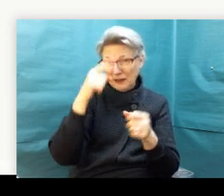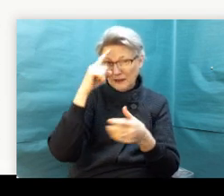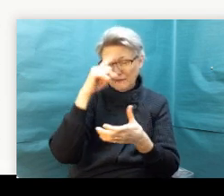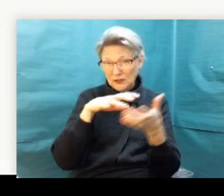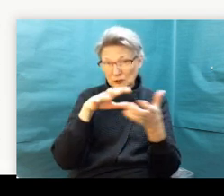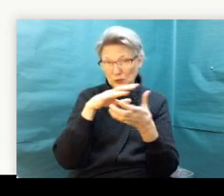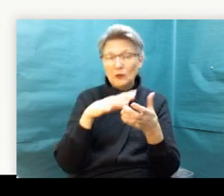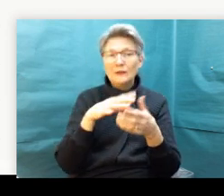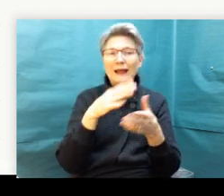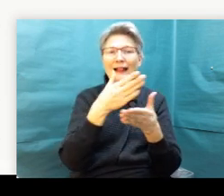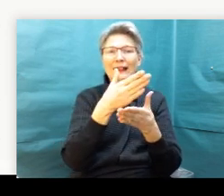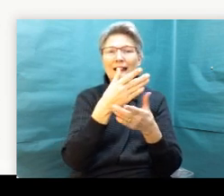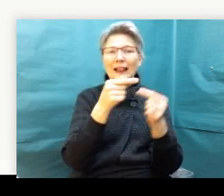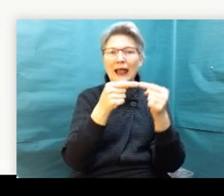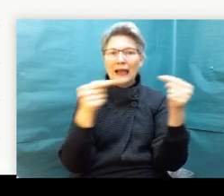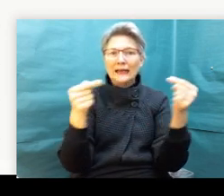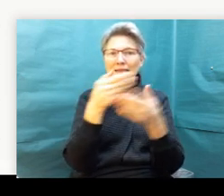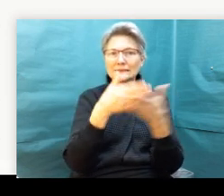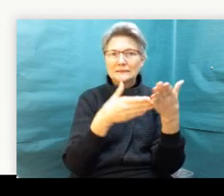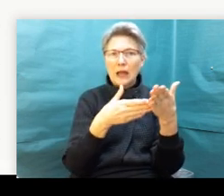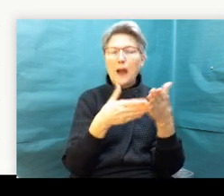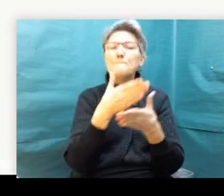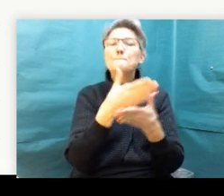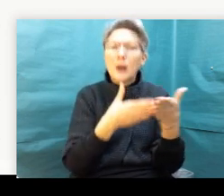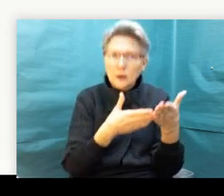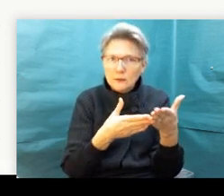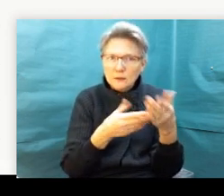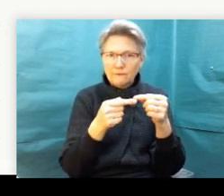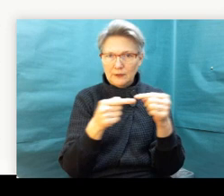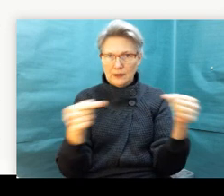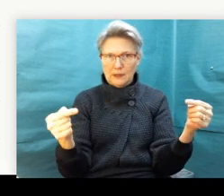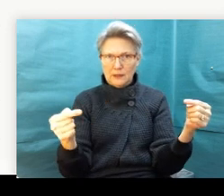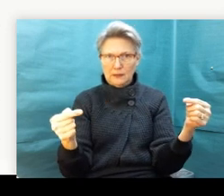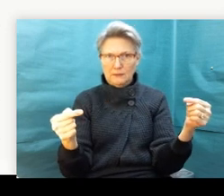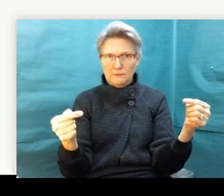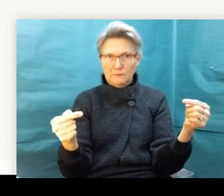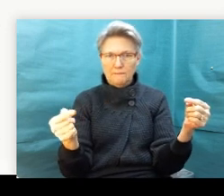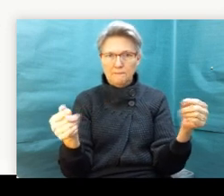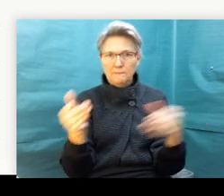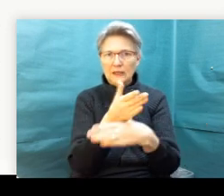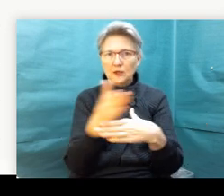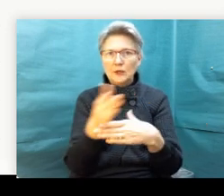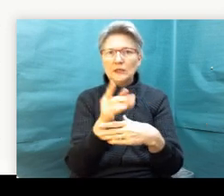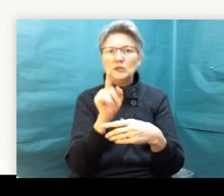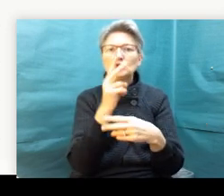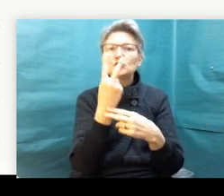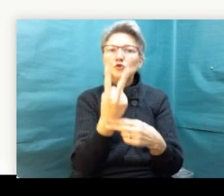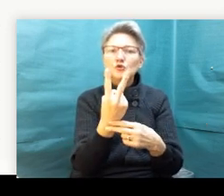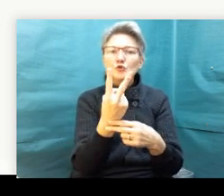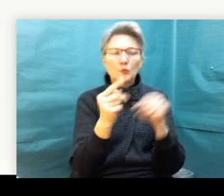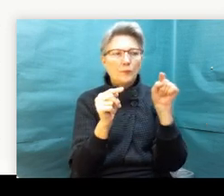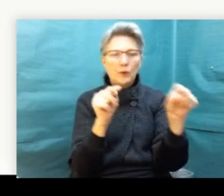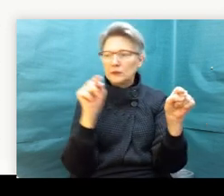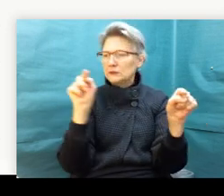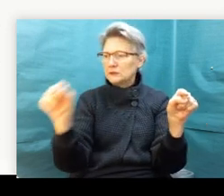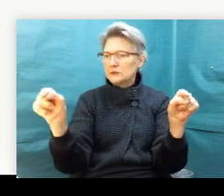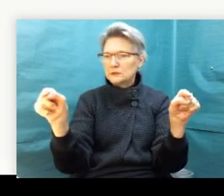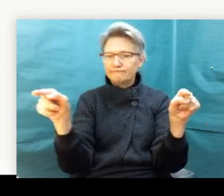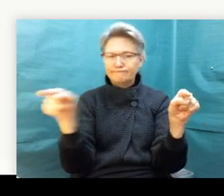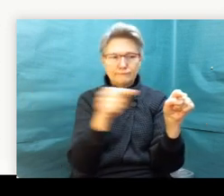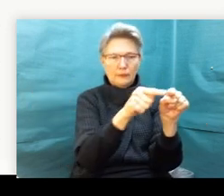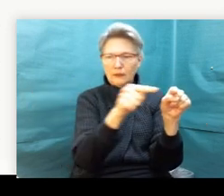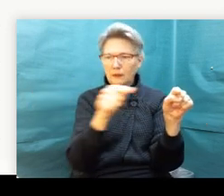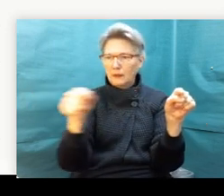line segment is part of a line between two endpoints, right? And the difference between that